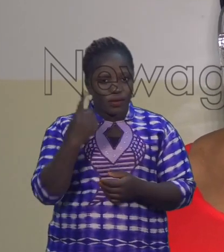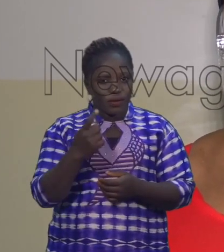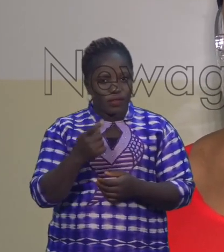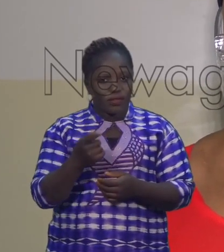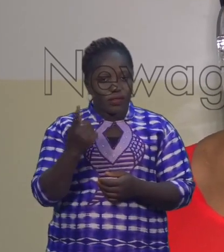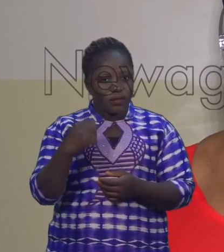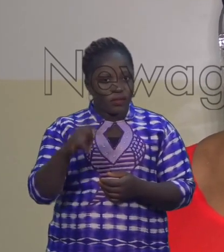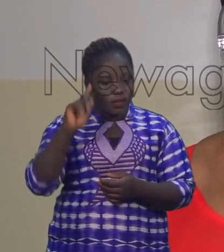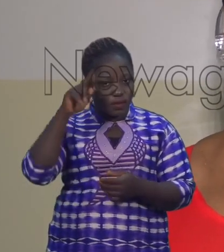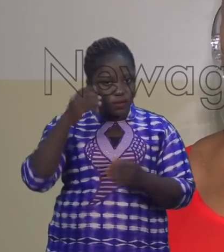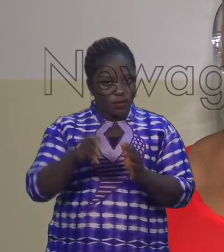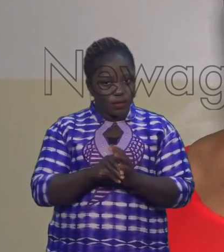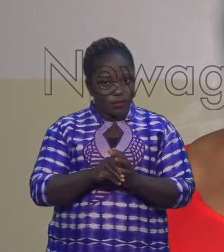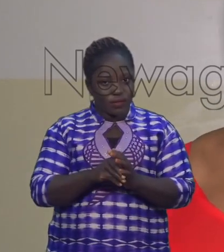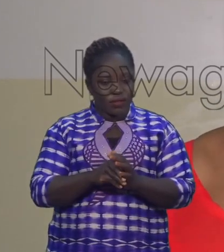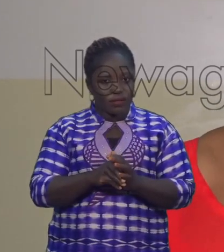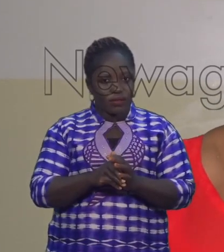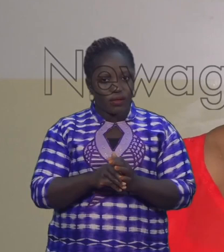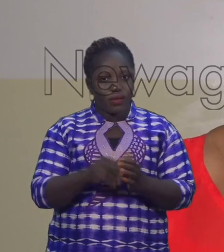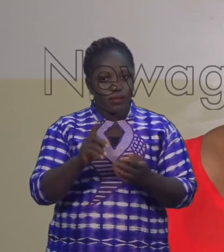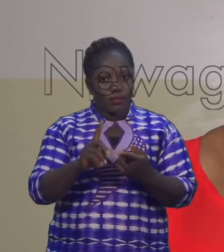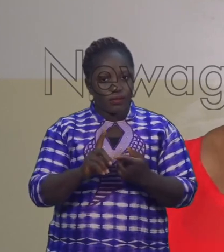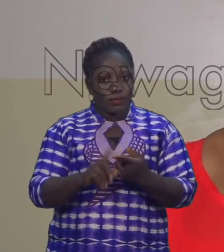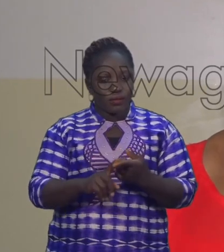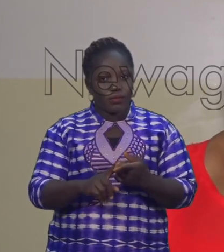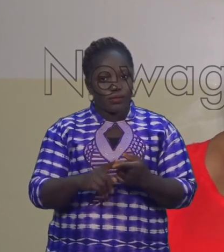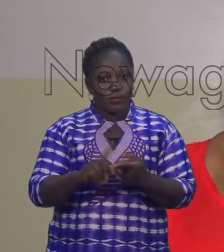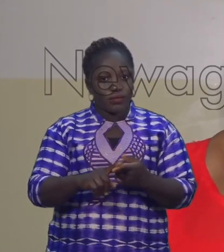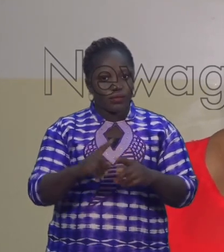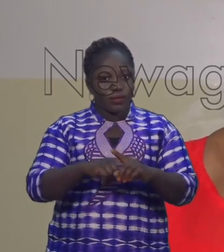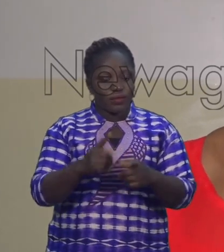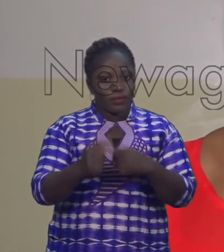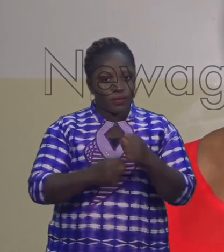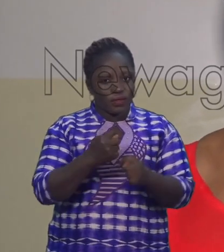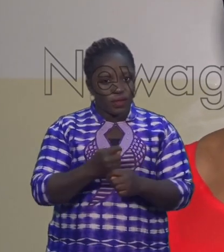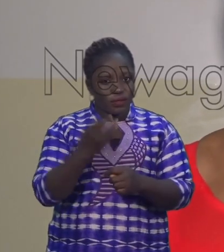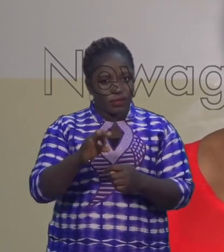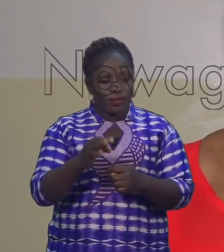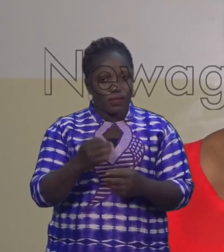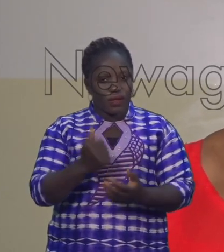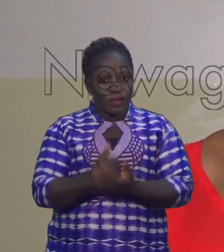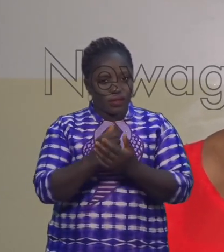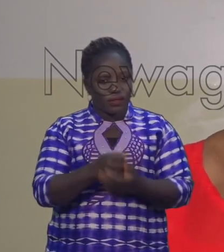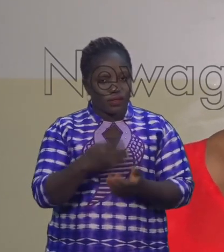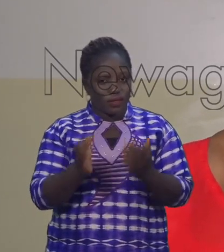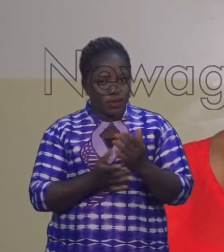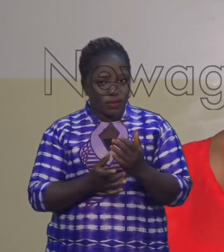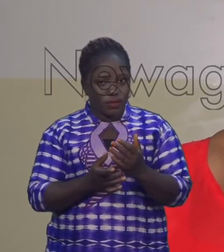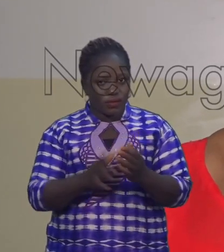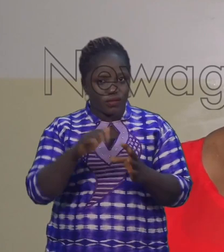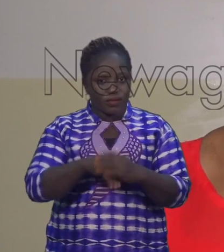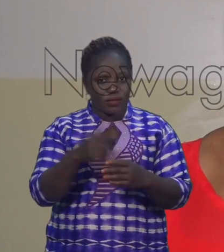Because the guideline will bring standardization to the type of assistive devices we're using in the